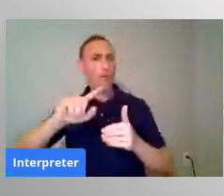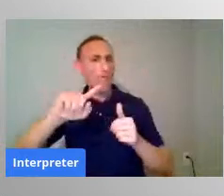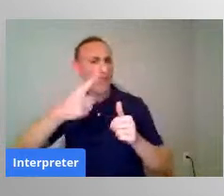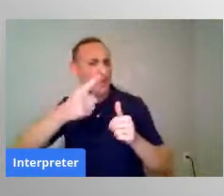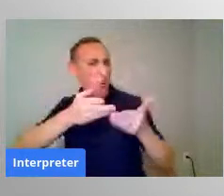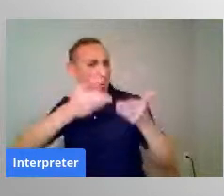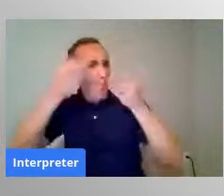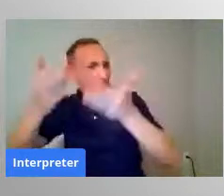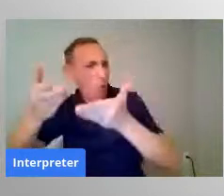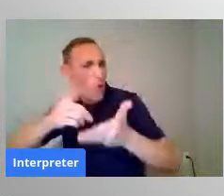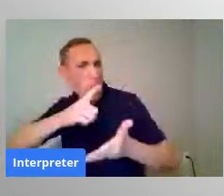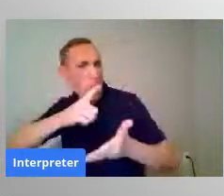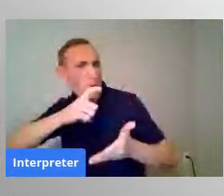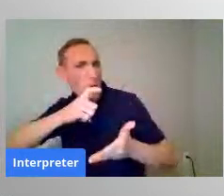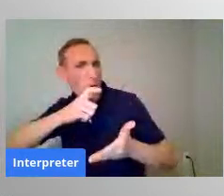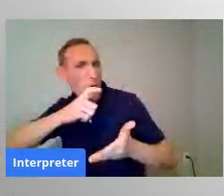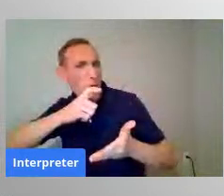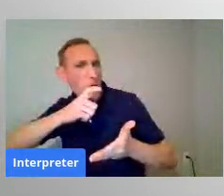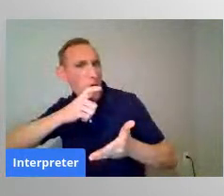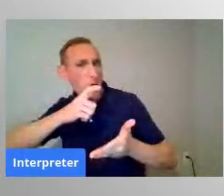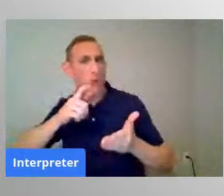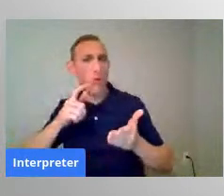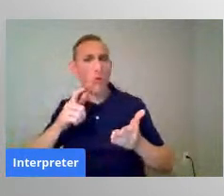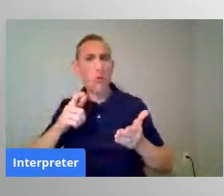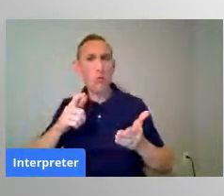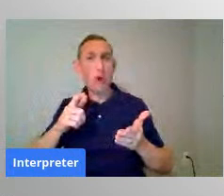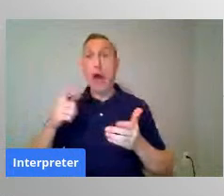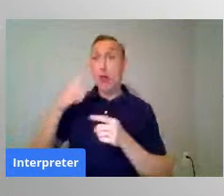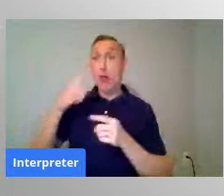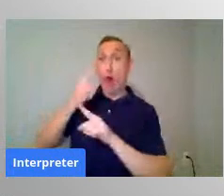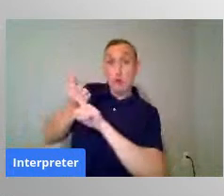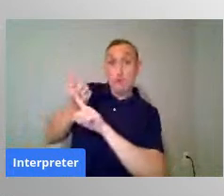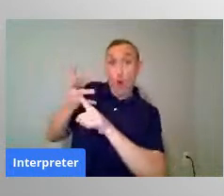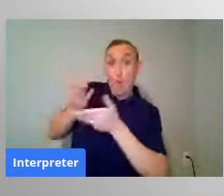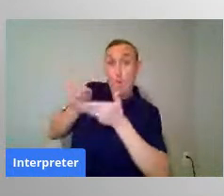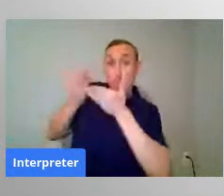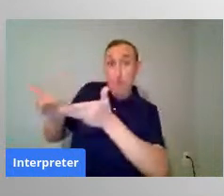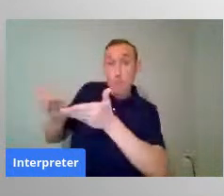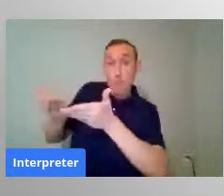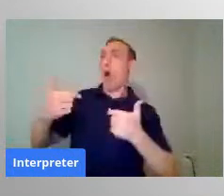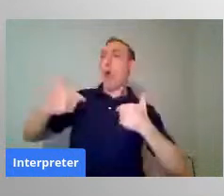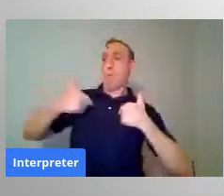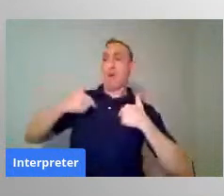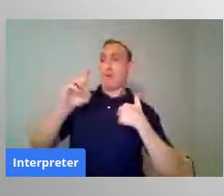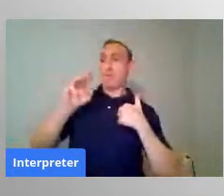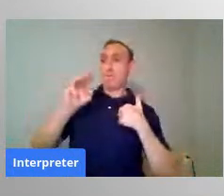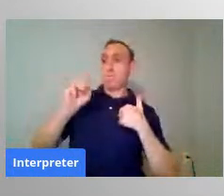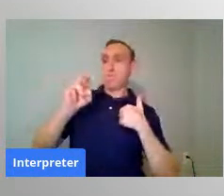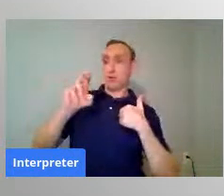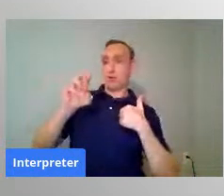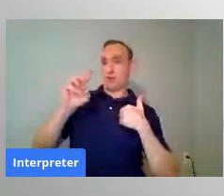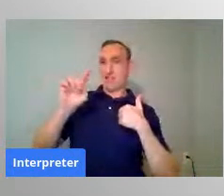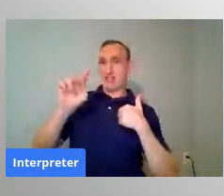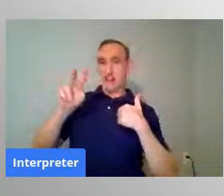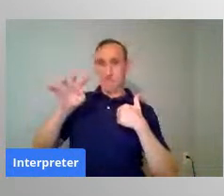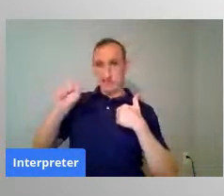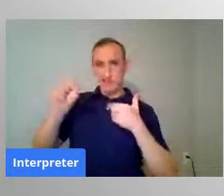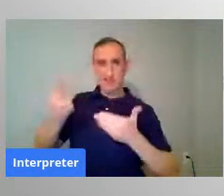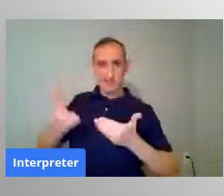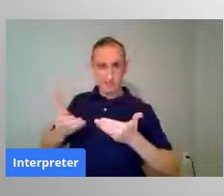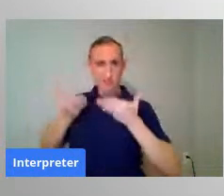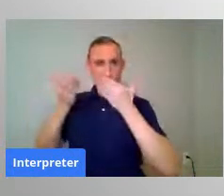Oh, I So, thought she made one. recommendation? I thought she made one. I make a motion. Oh, okay. I make a motion that we